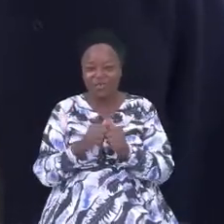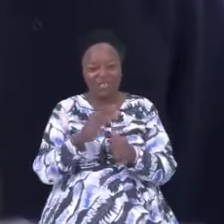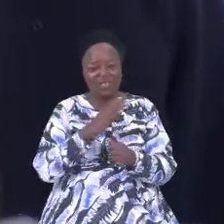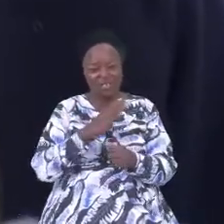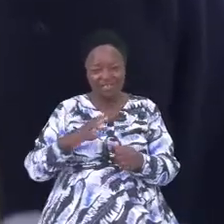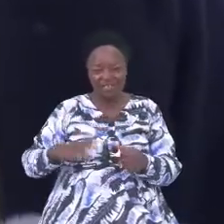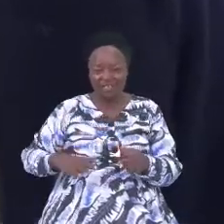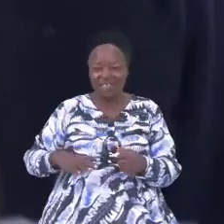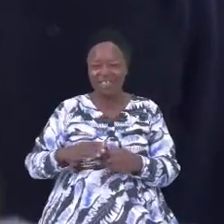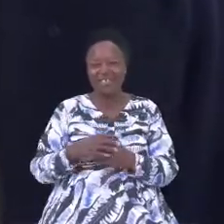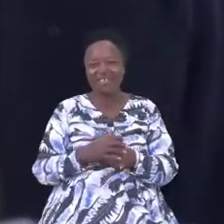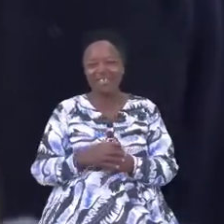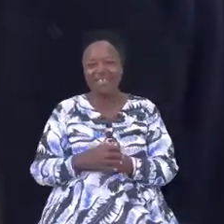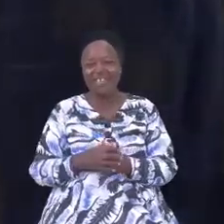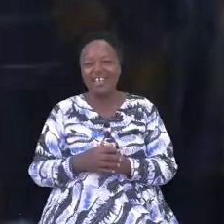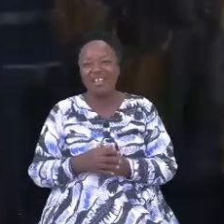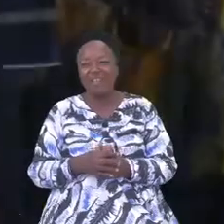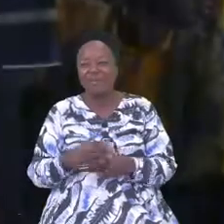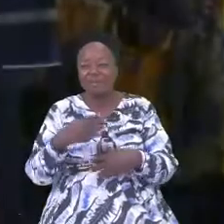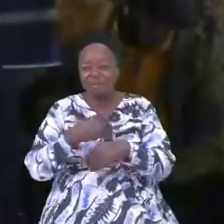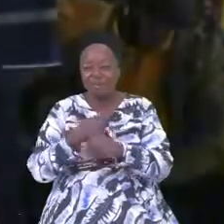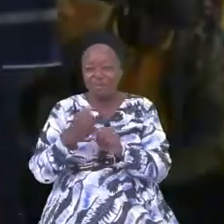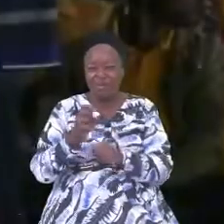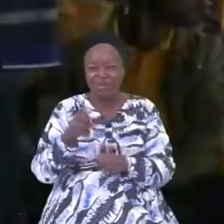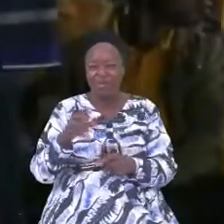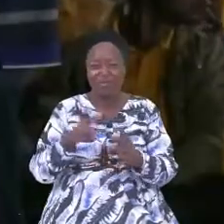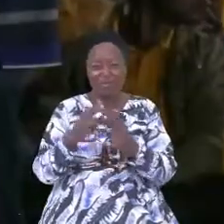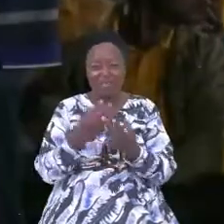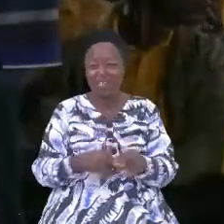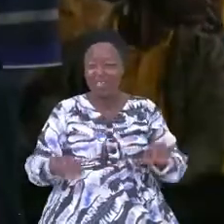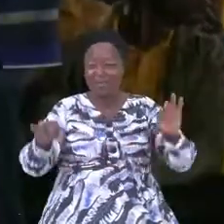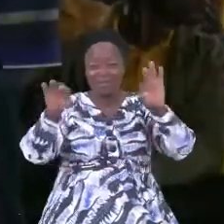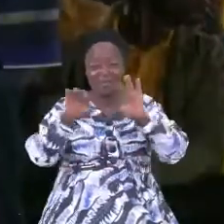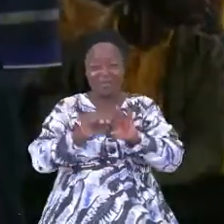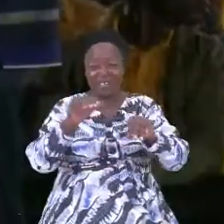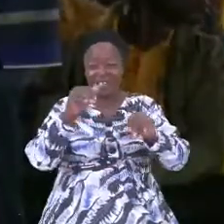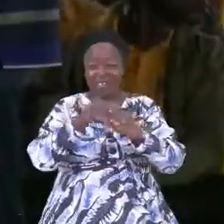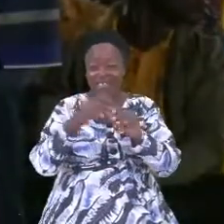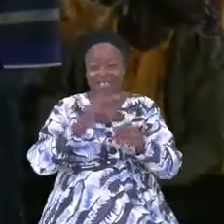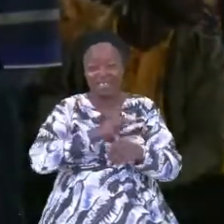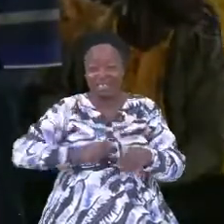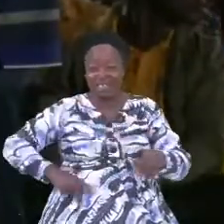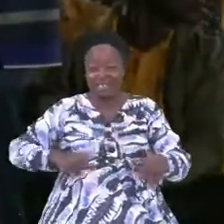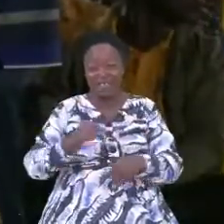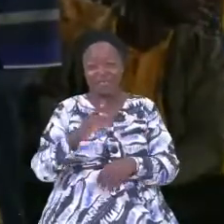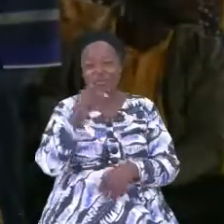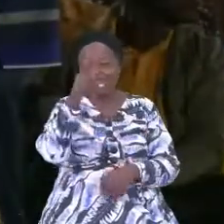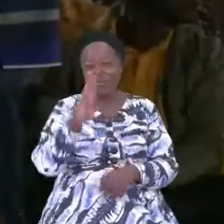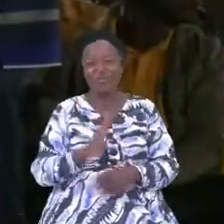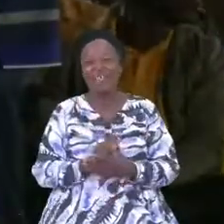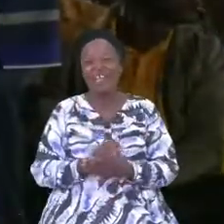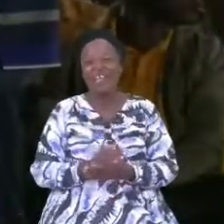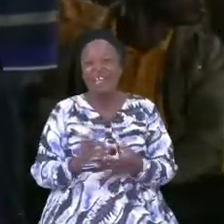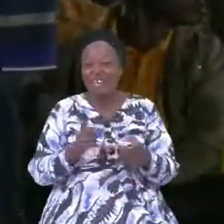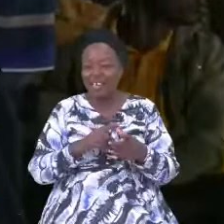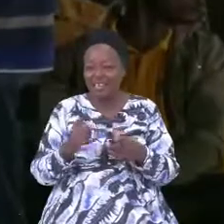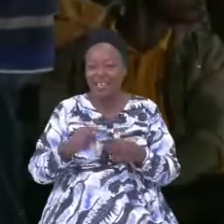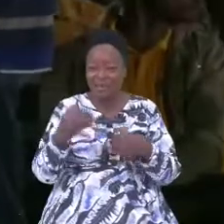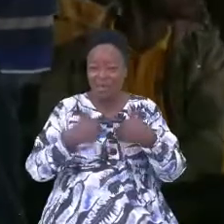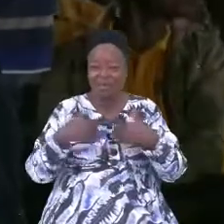new creature. You have a new story, new life. I